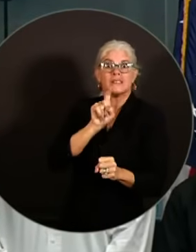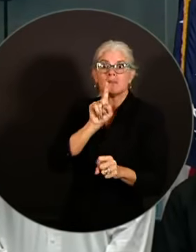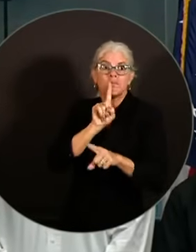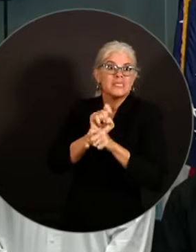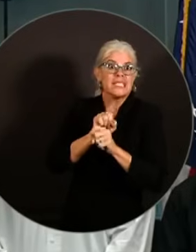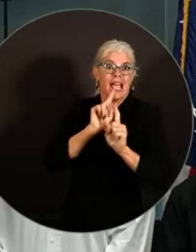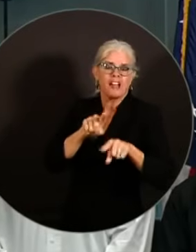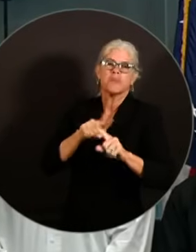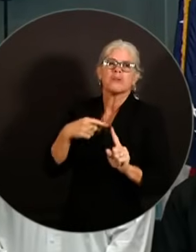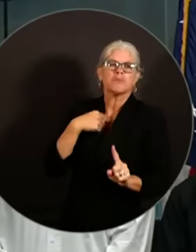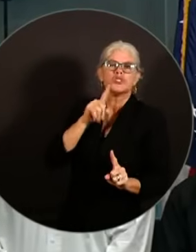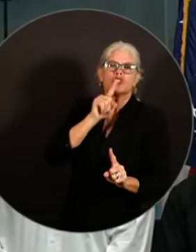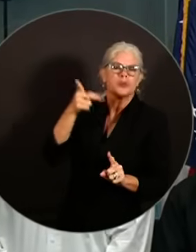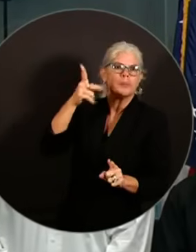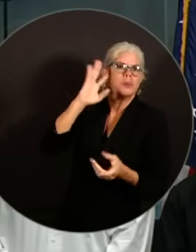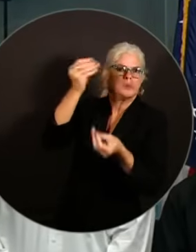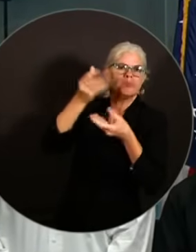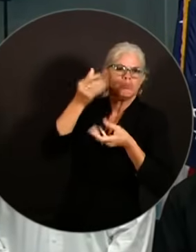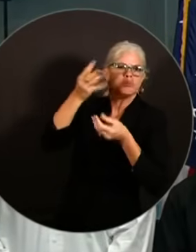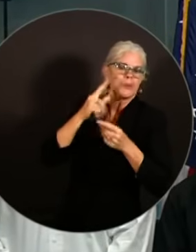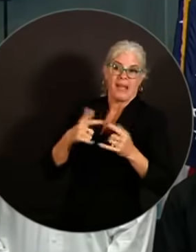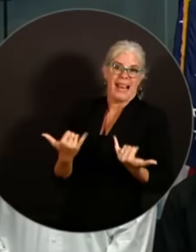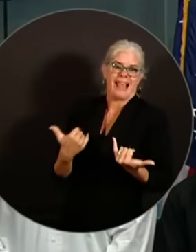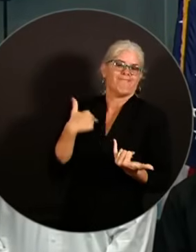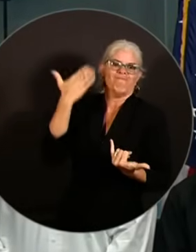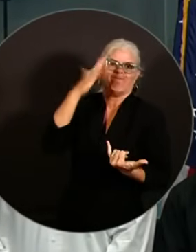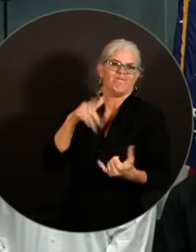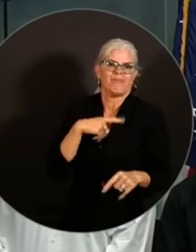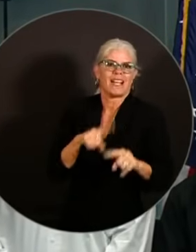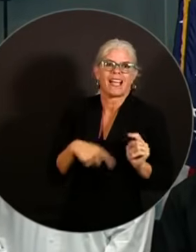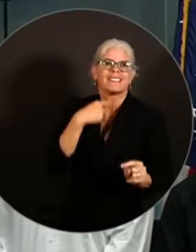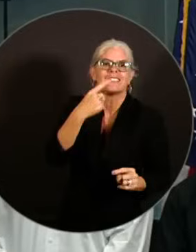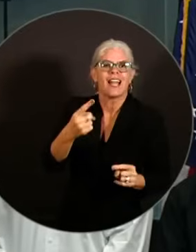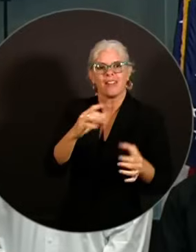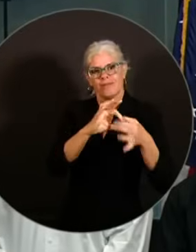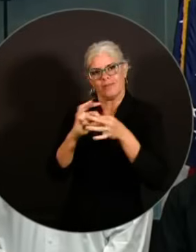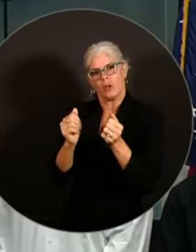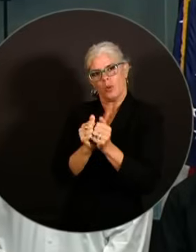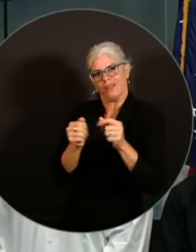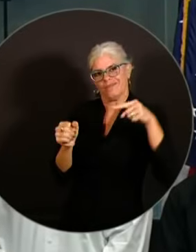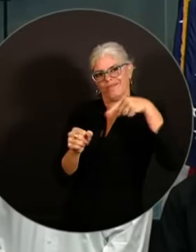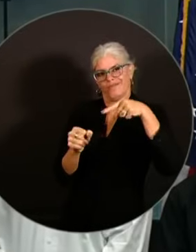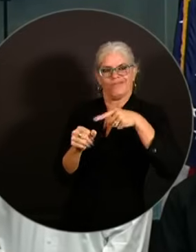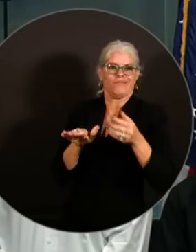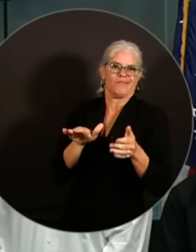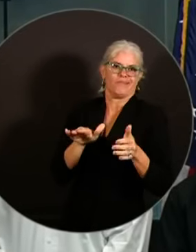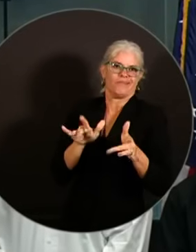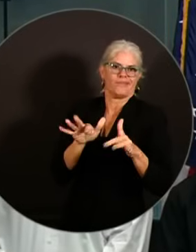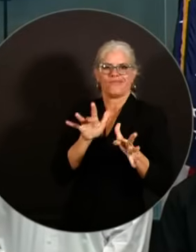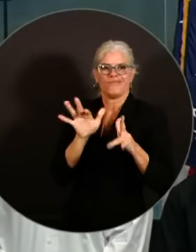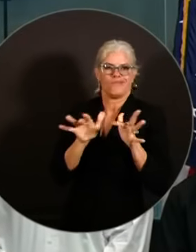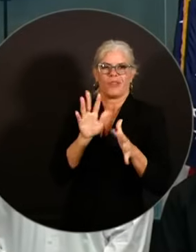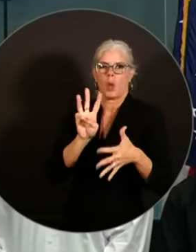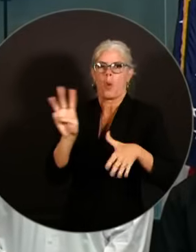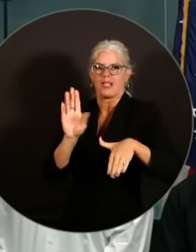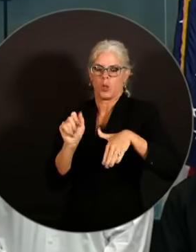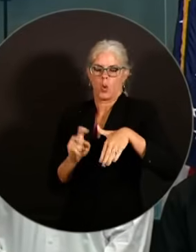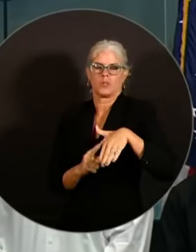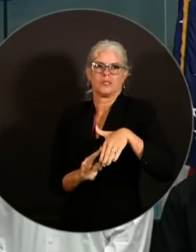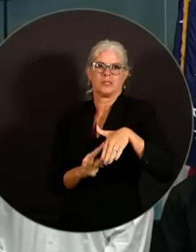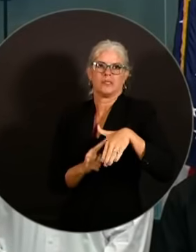confirmations, but it's too soon to tell with respect to the West Coast and the storm